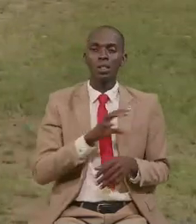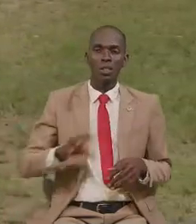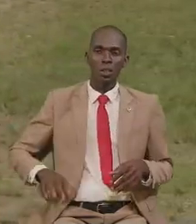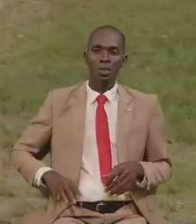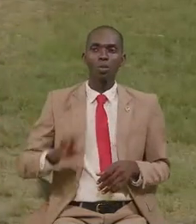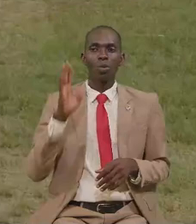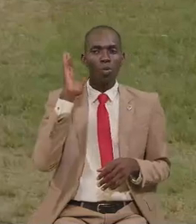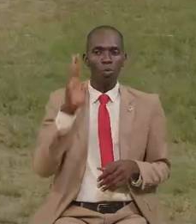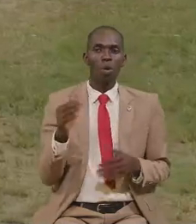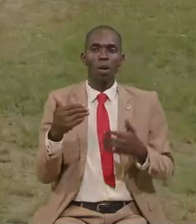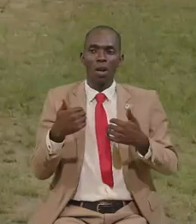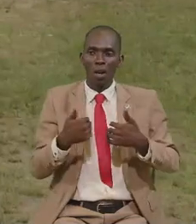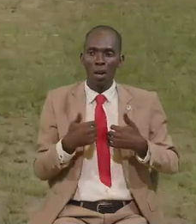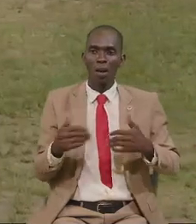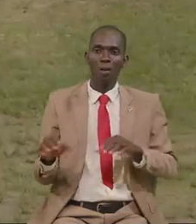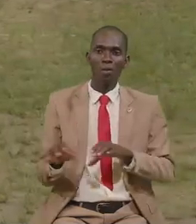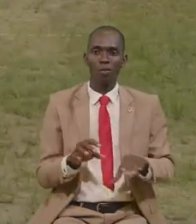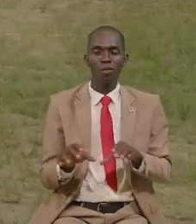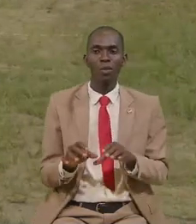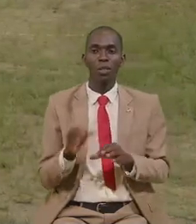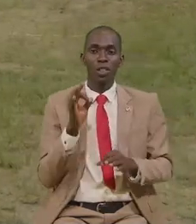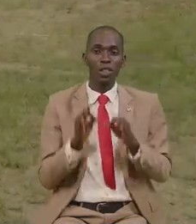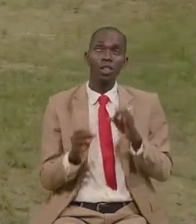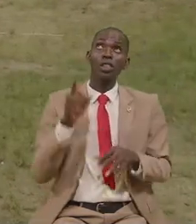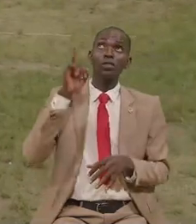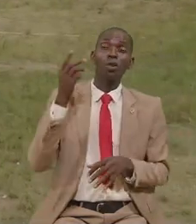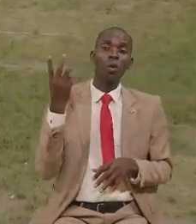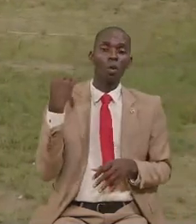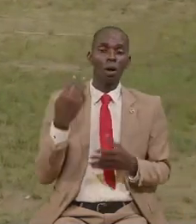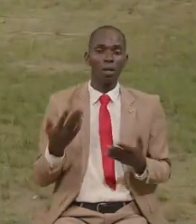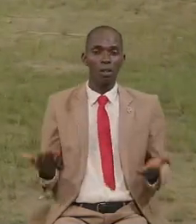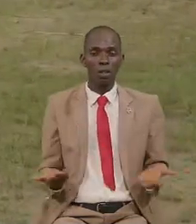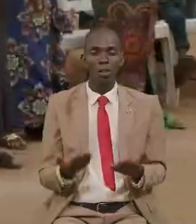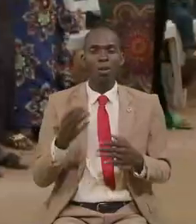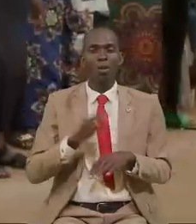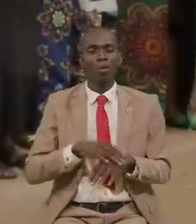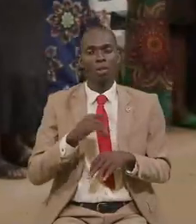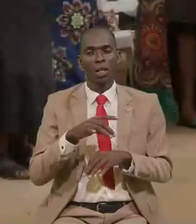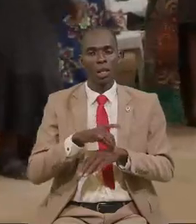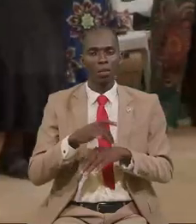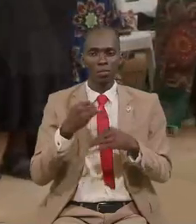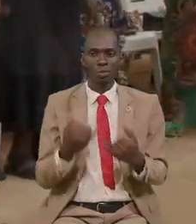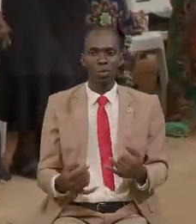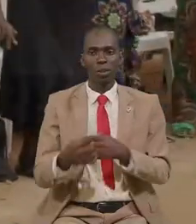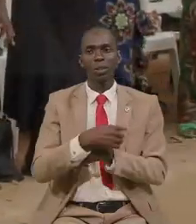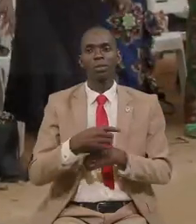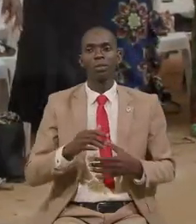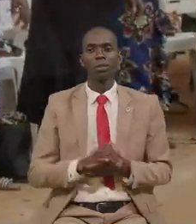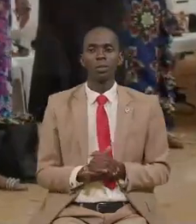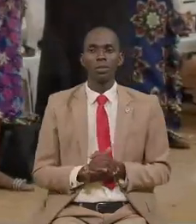doing if he were here on the earth today.